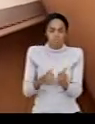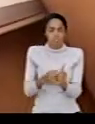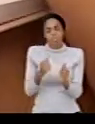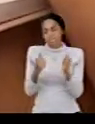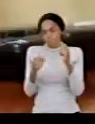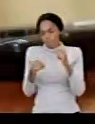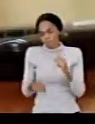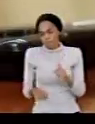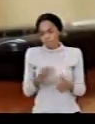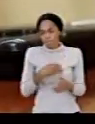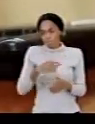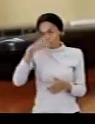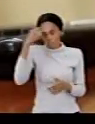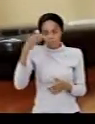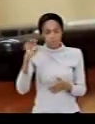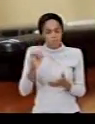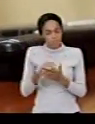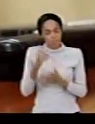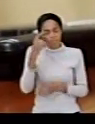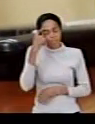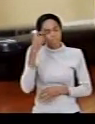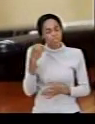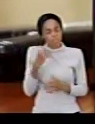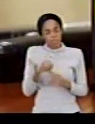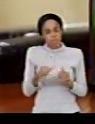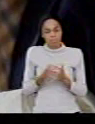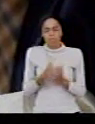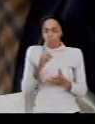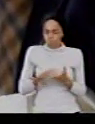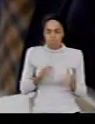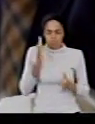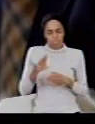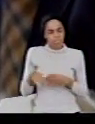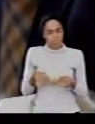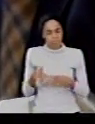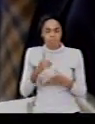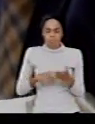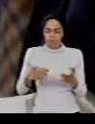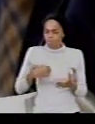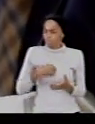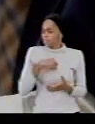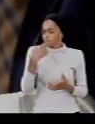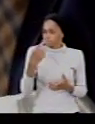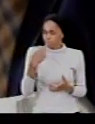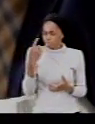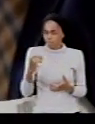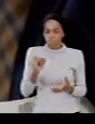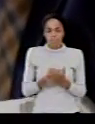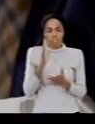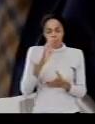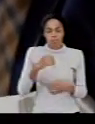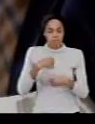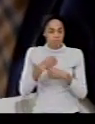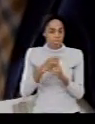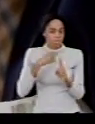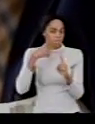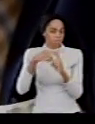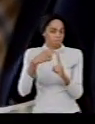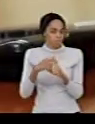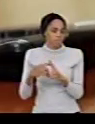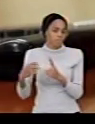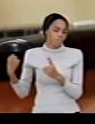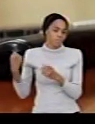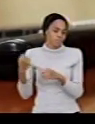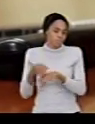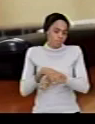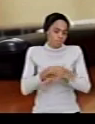And because you are thinking of that, what am I going to do? What am I going to say that will make a positive impact in his